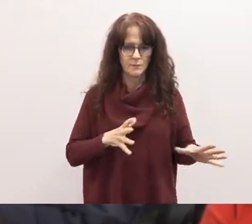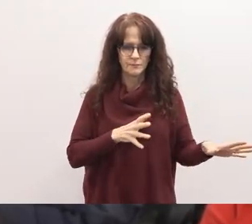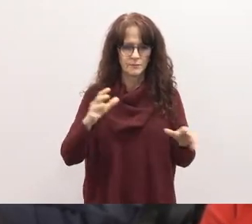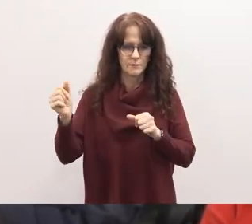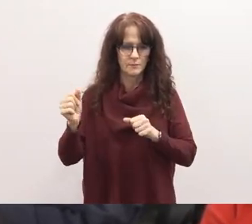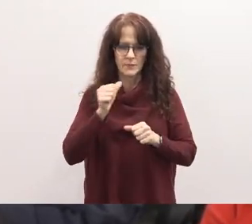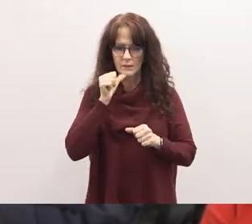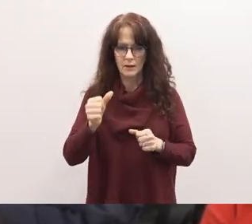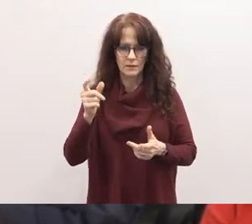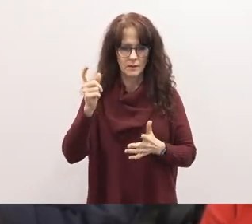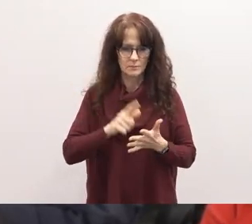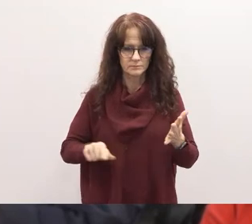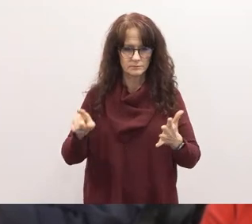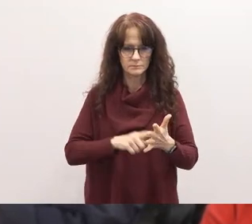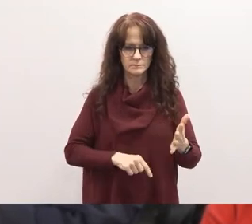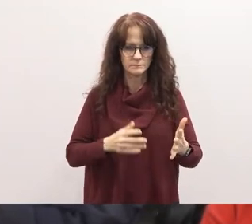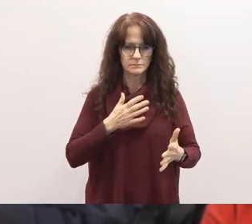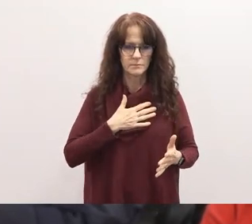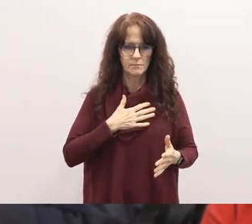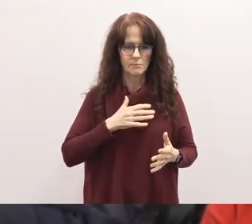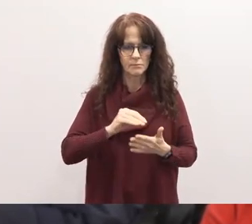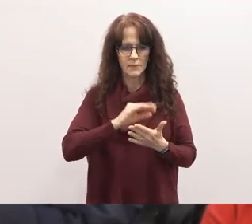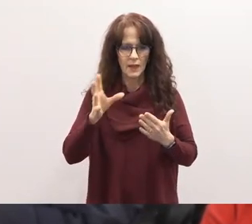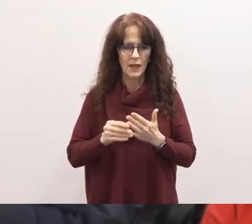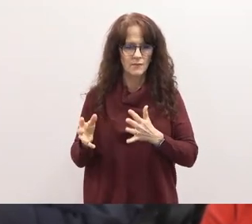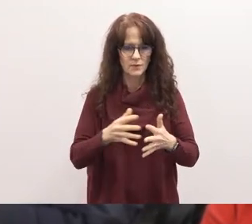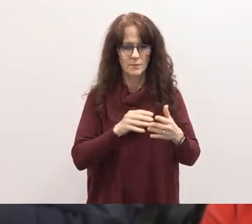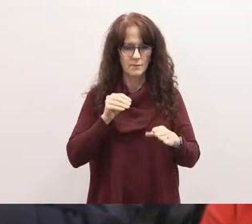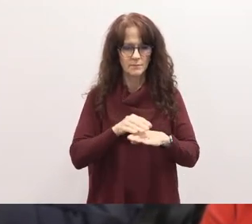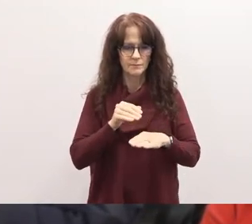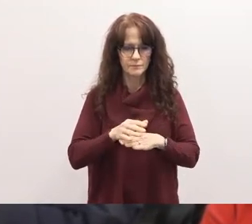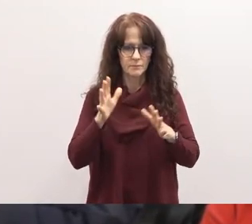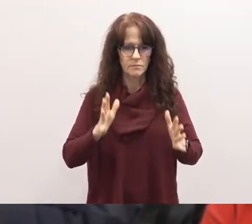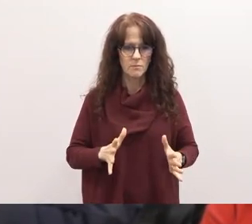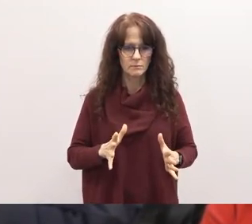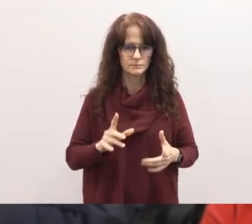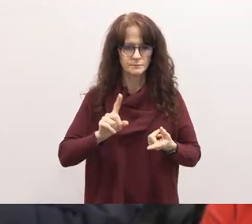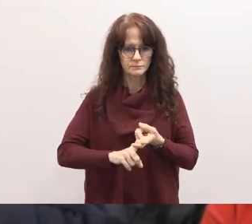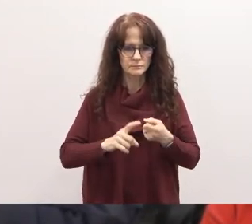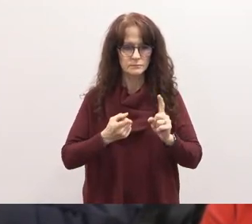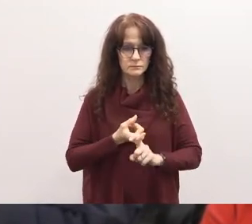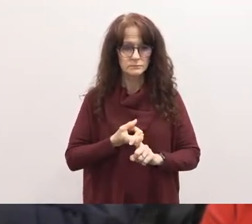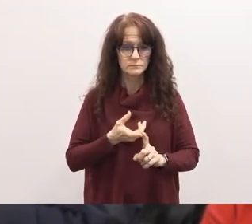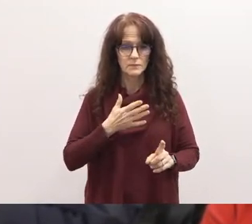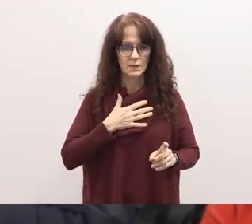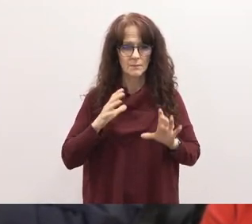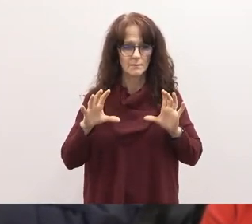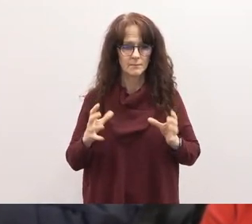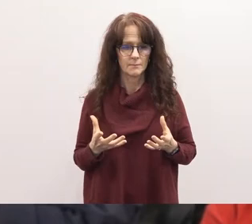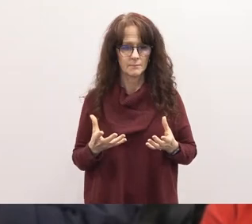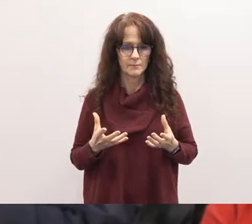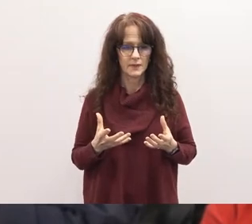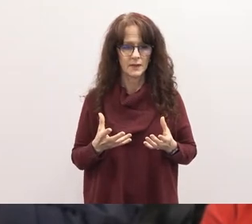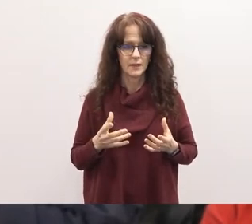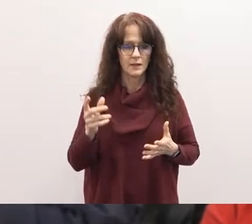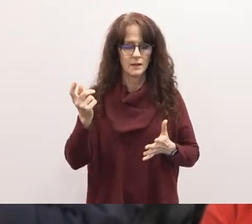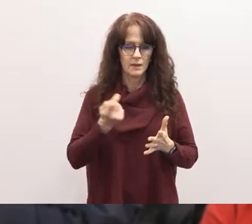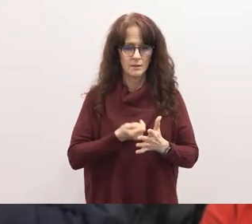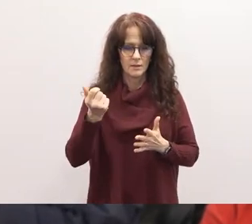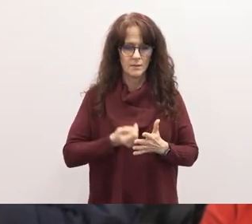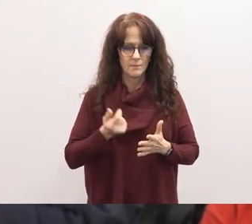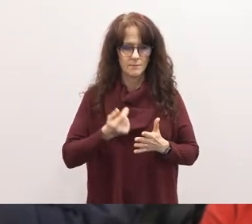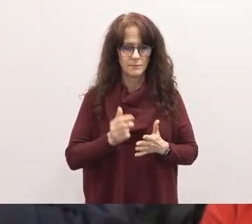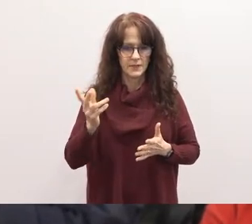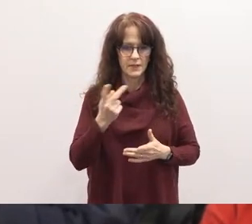not get docked. And yet my African American counselor friend who is in my class gets docked from